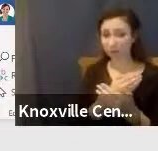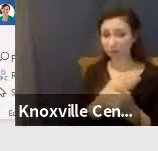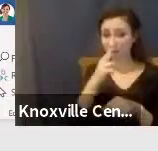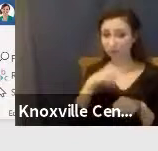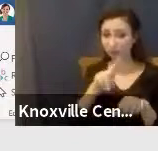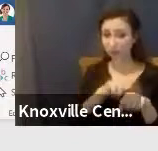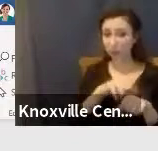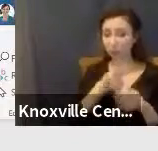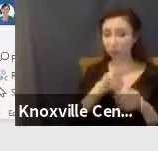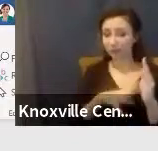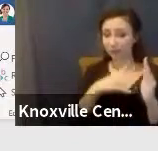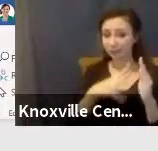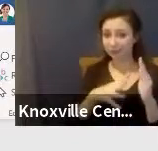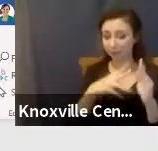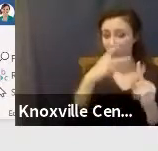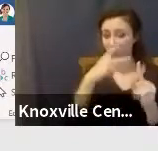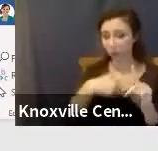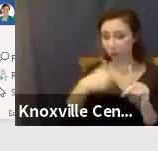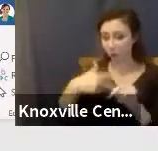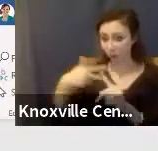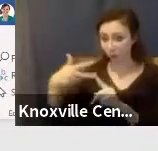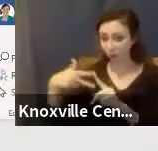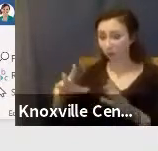regularly scheduled quarterly meeting.